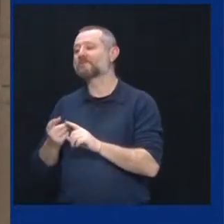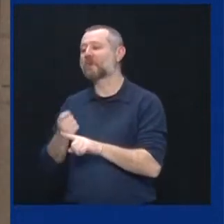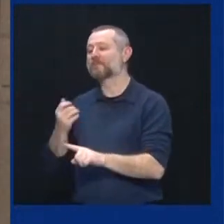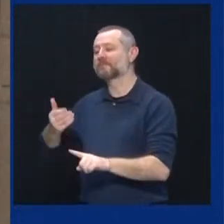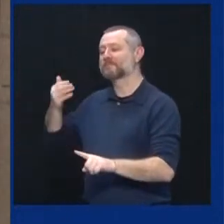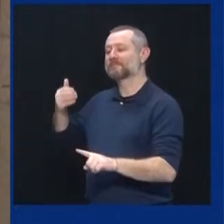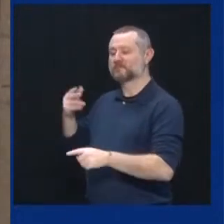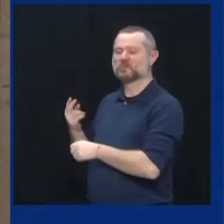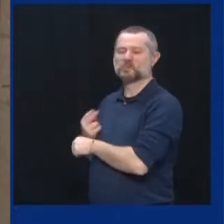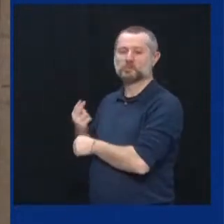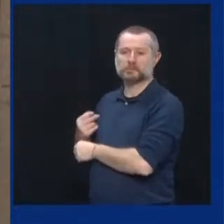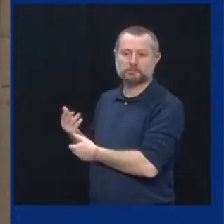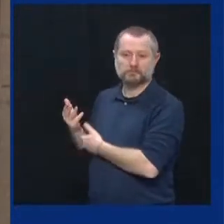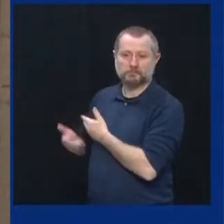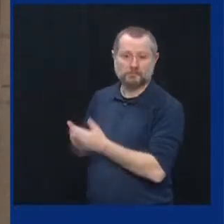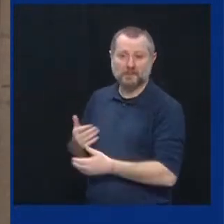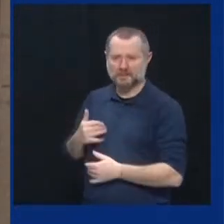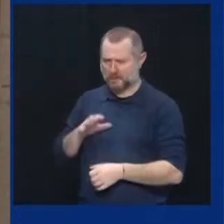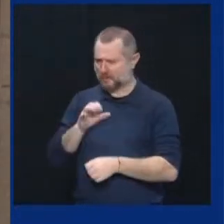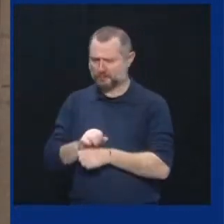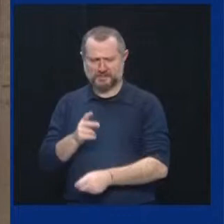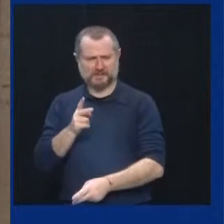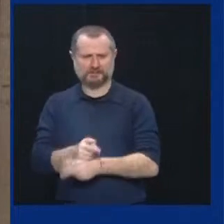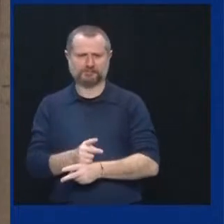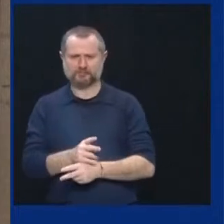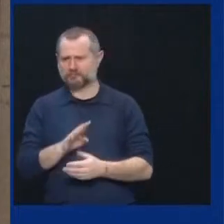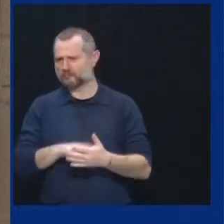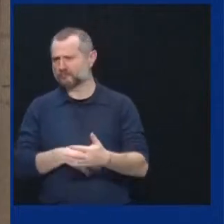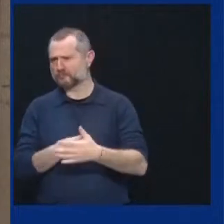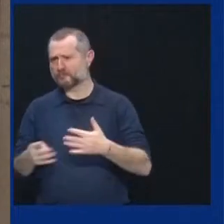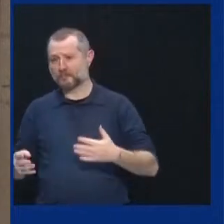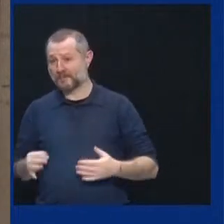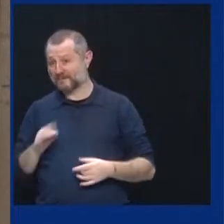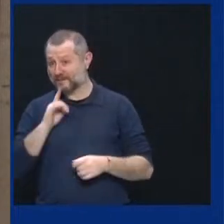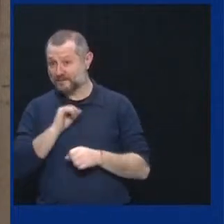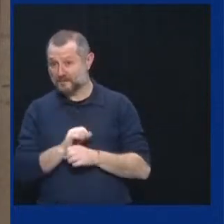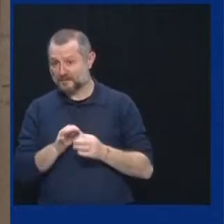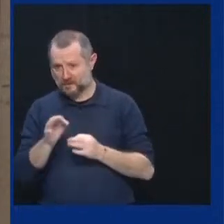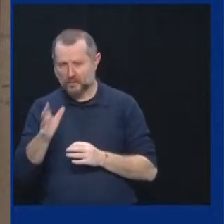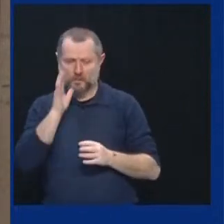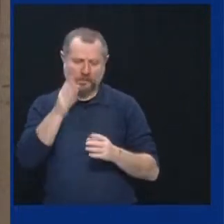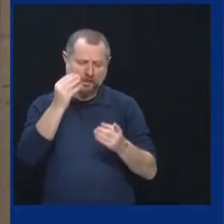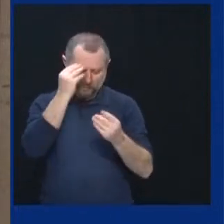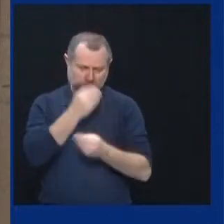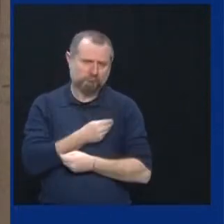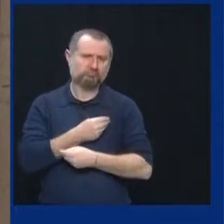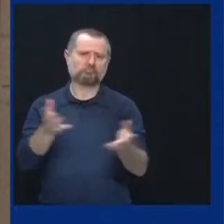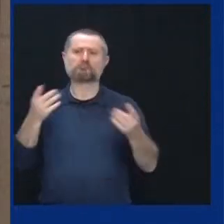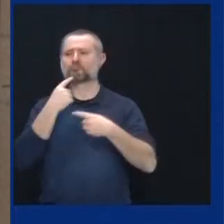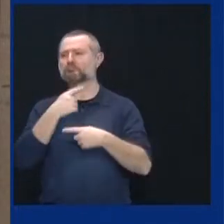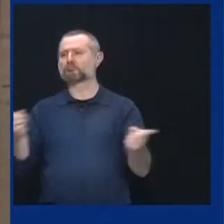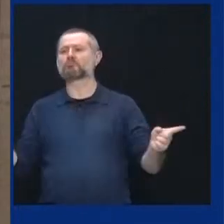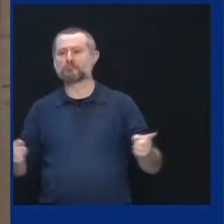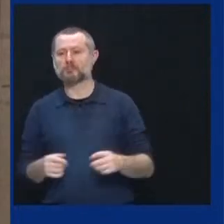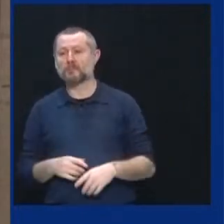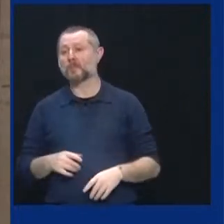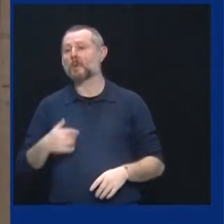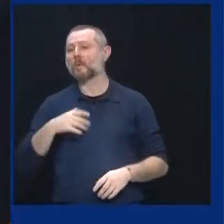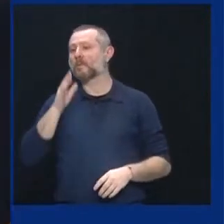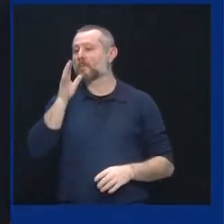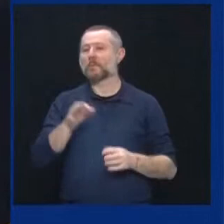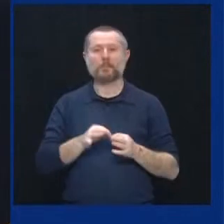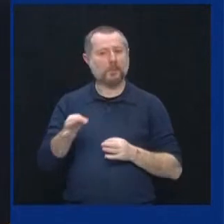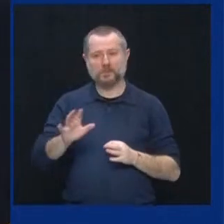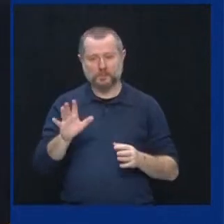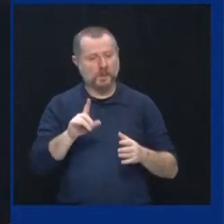So those appointments are still ongoing. If there is a delay, we'll notify people immediately, of course, and they'll just be postponed, not canceled. And just